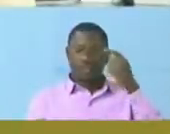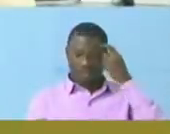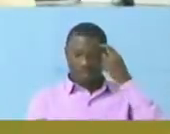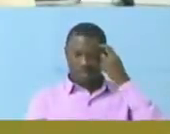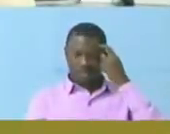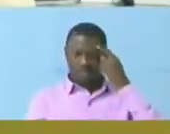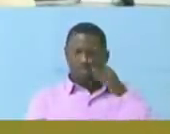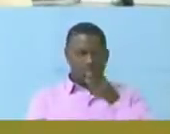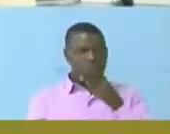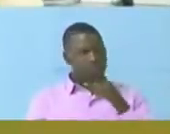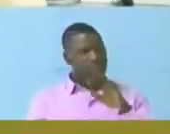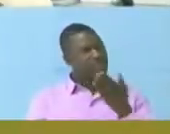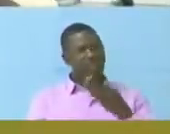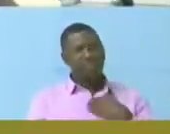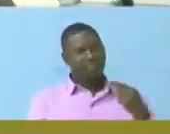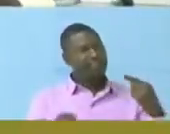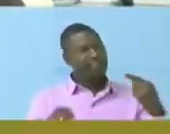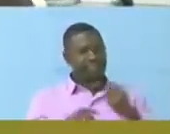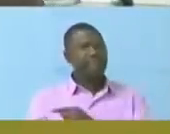Take a look at this